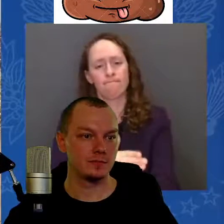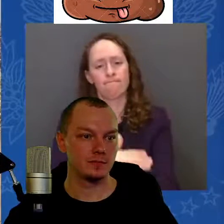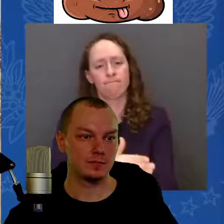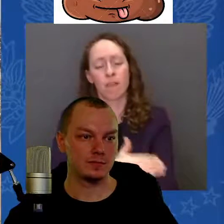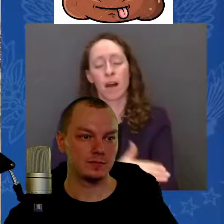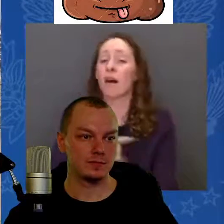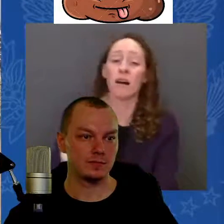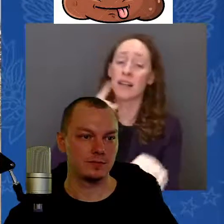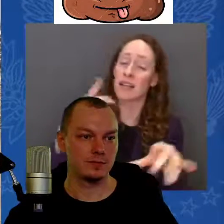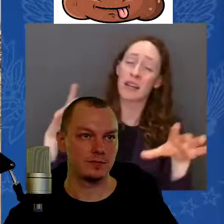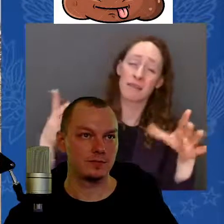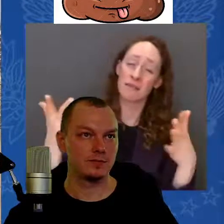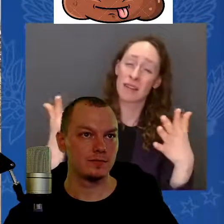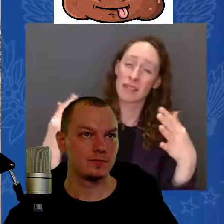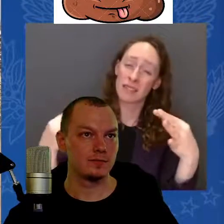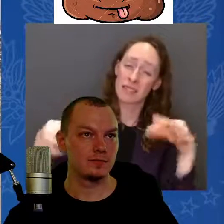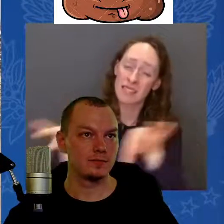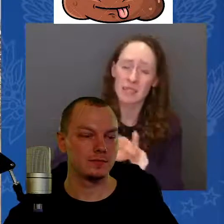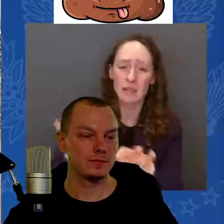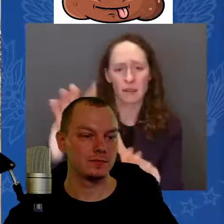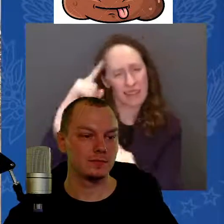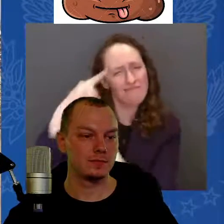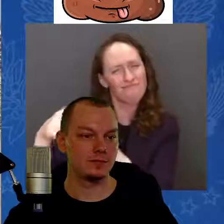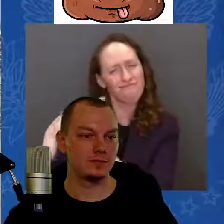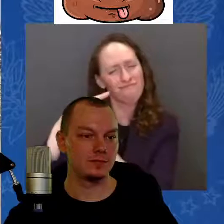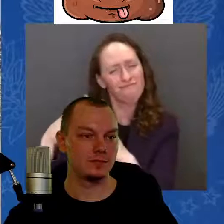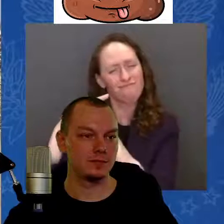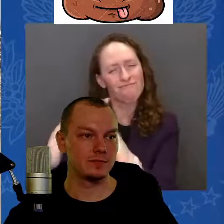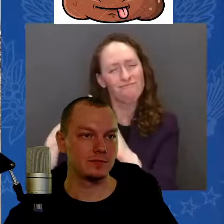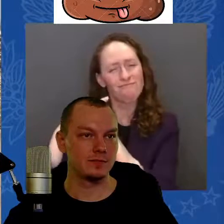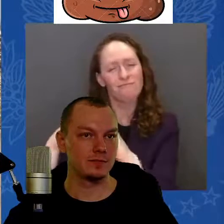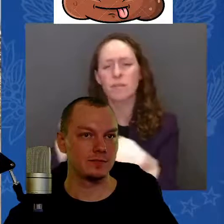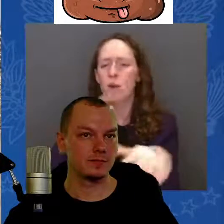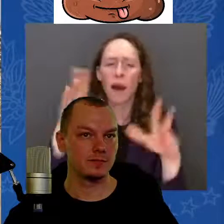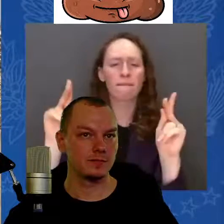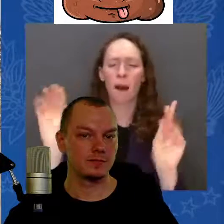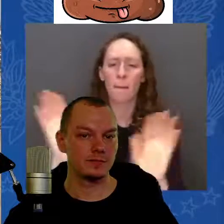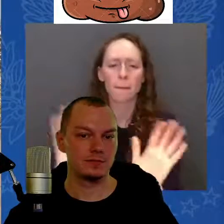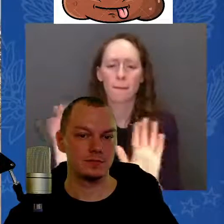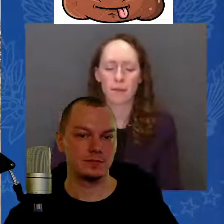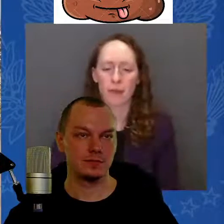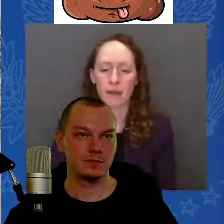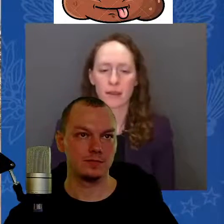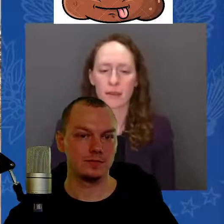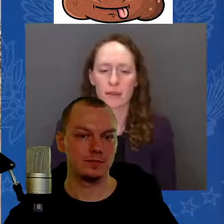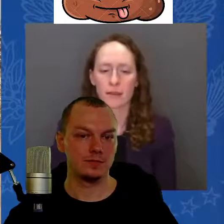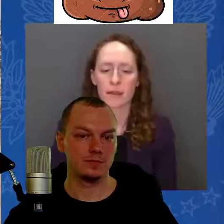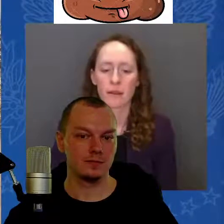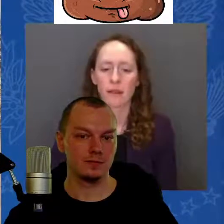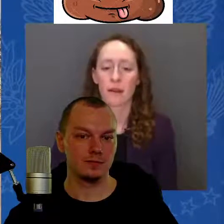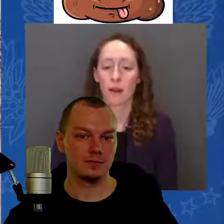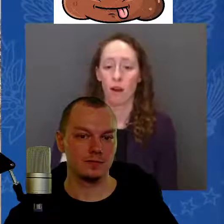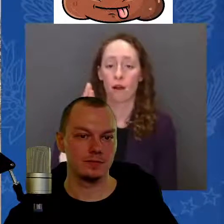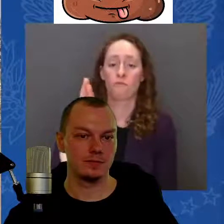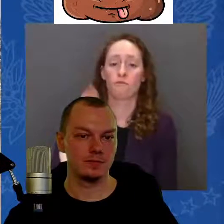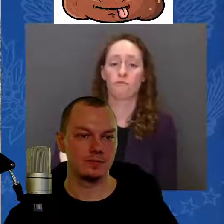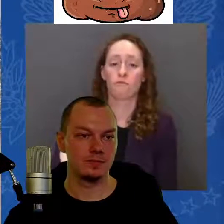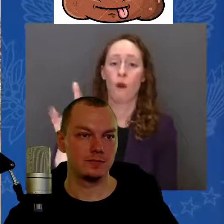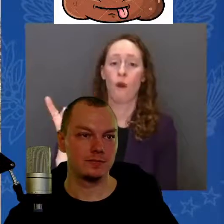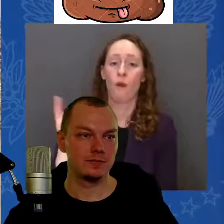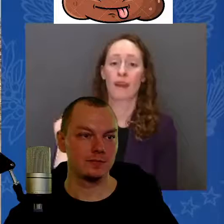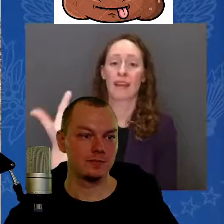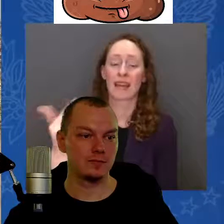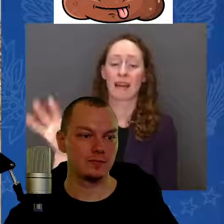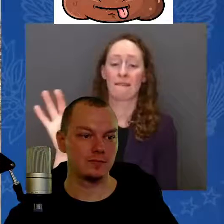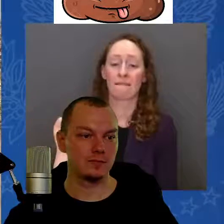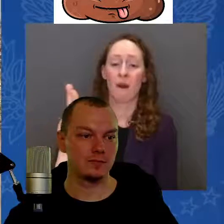Rolling Fork is not only a community, it's a family. And I'm a